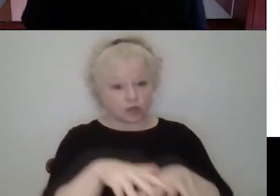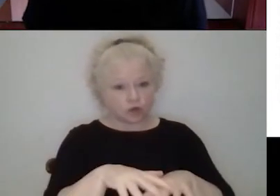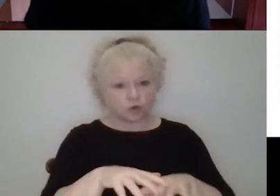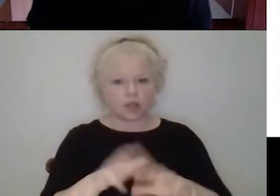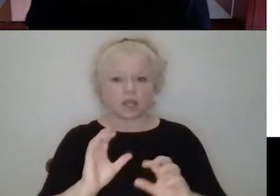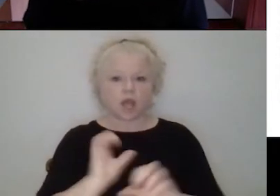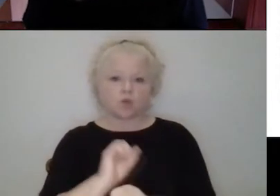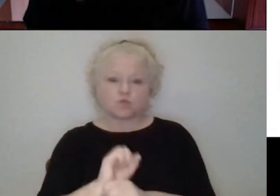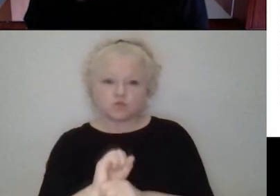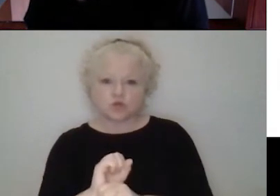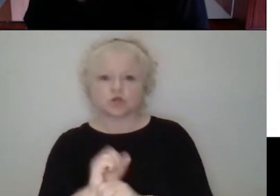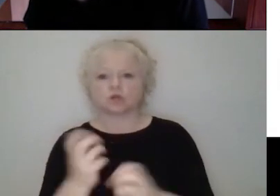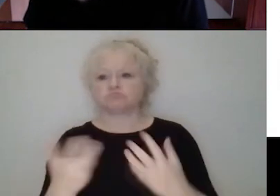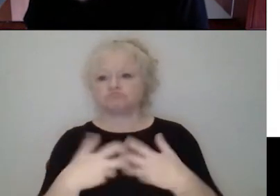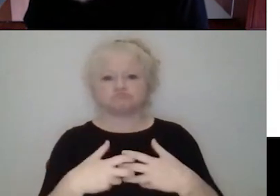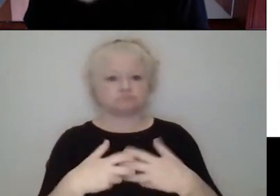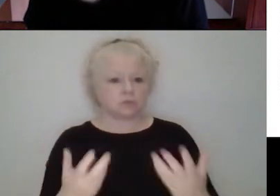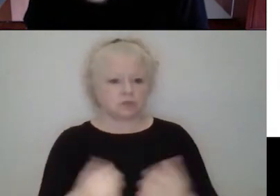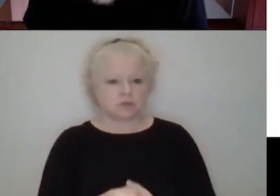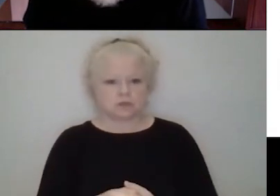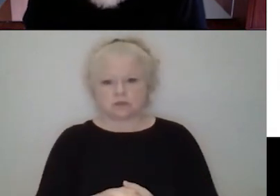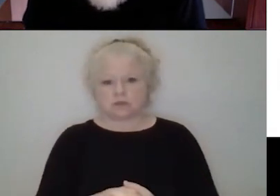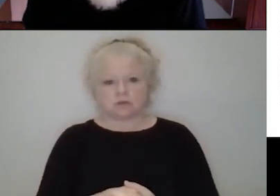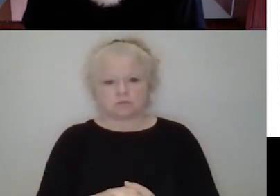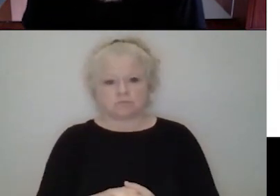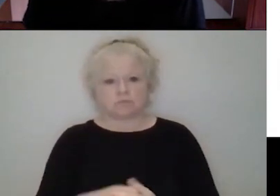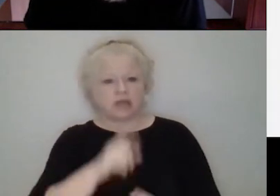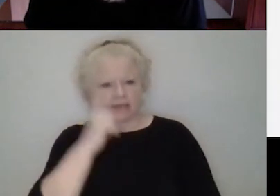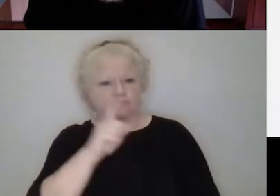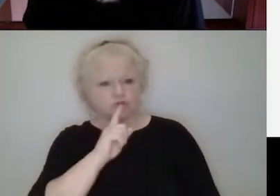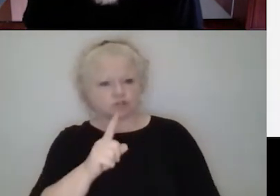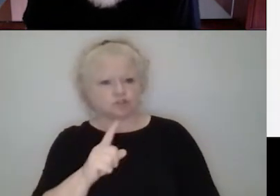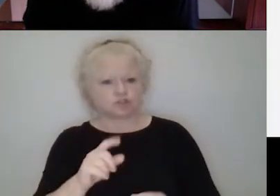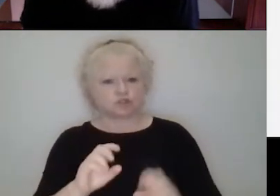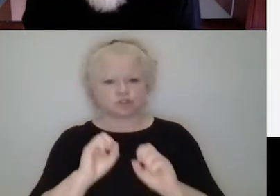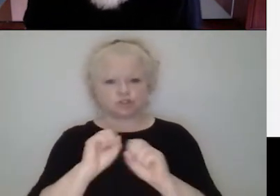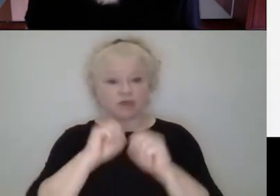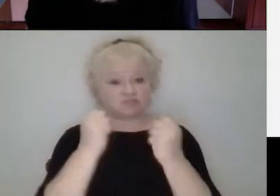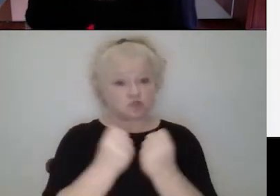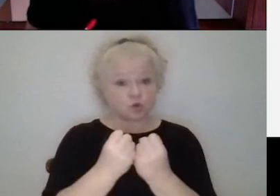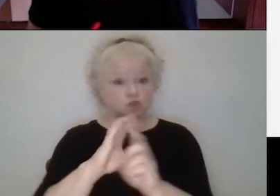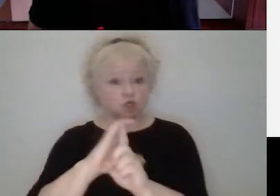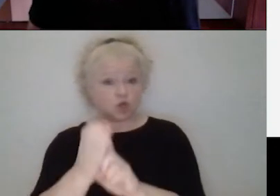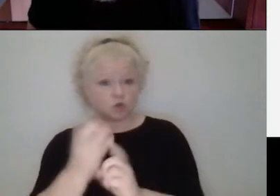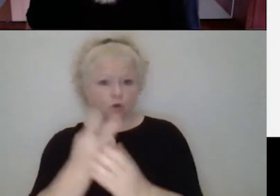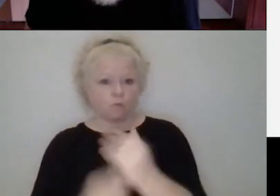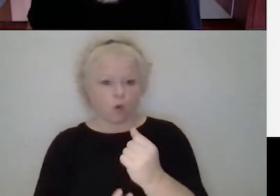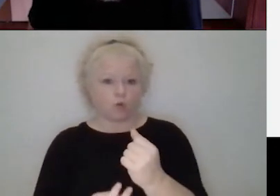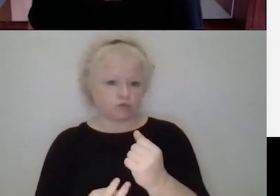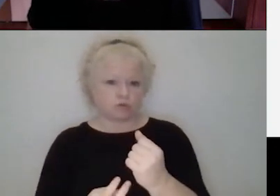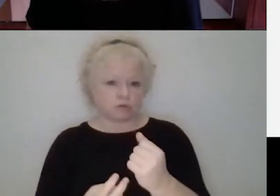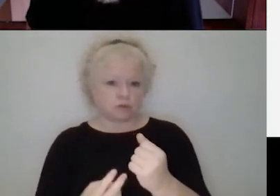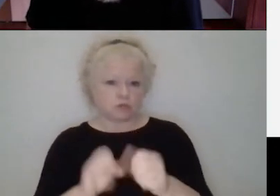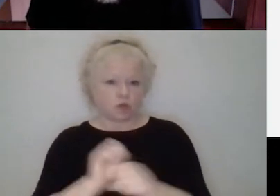of work a component that either is social or is cultural. We are working with